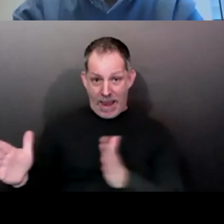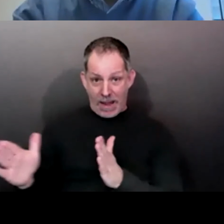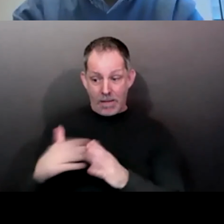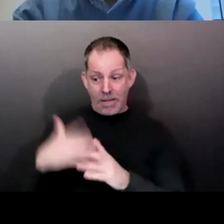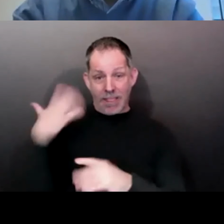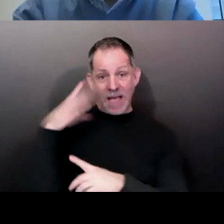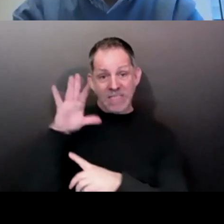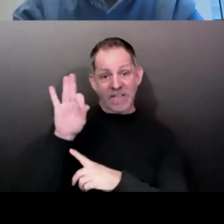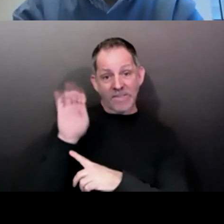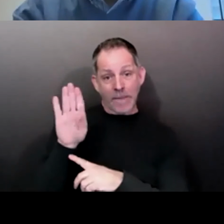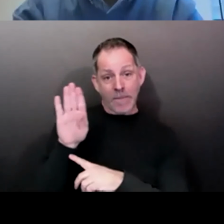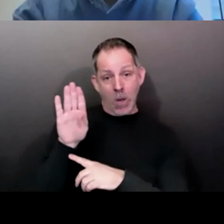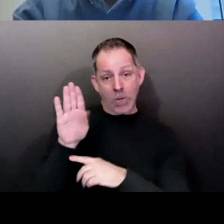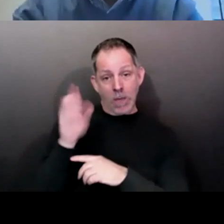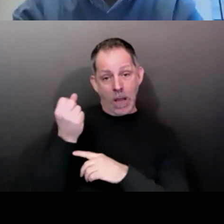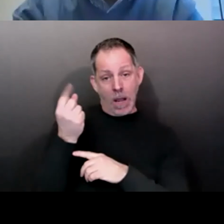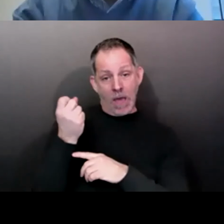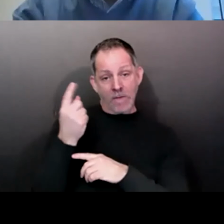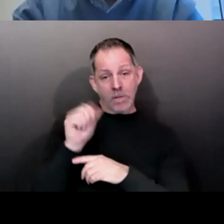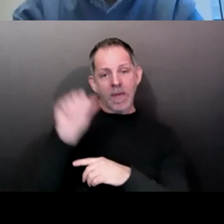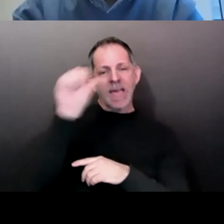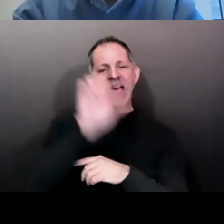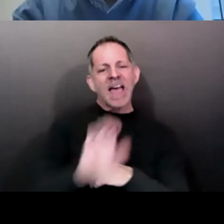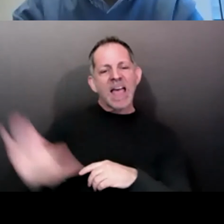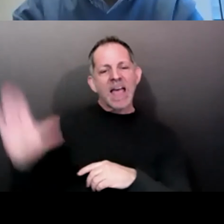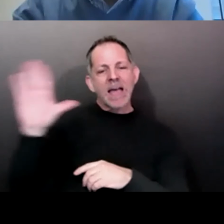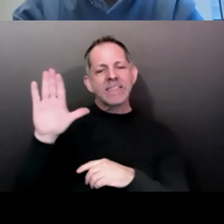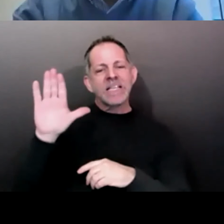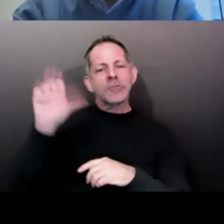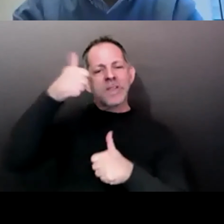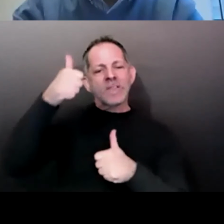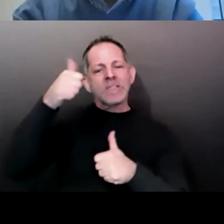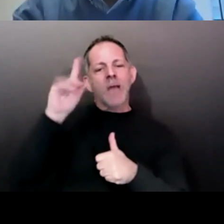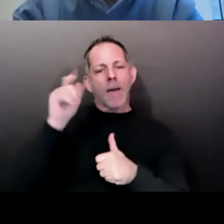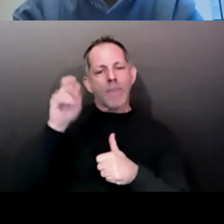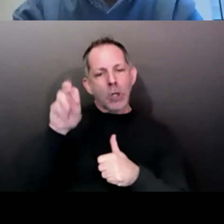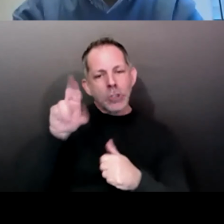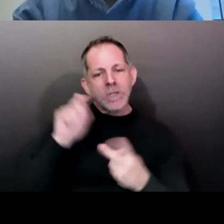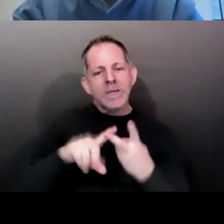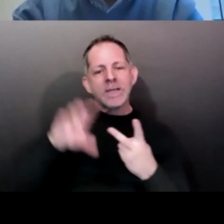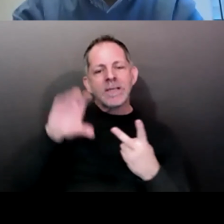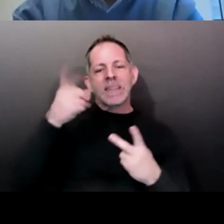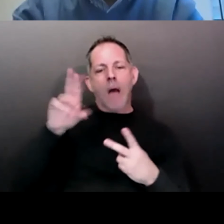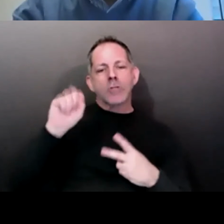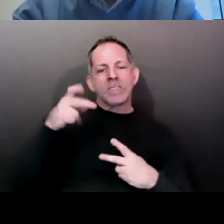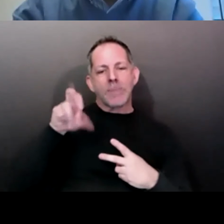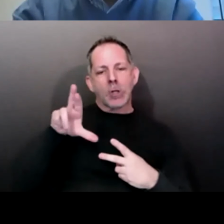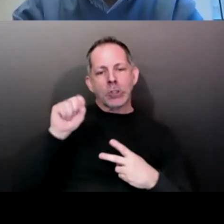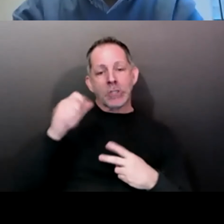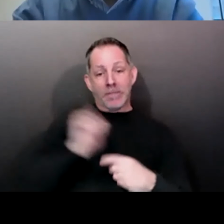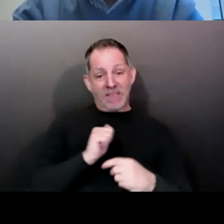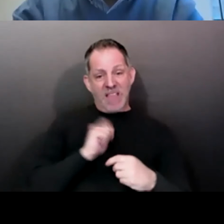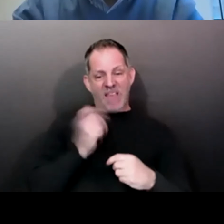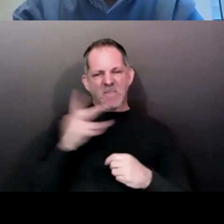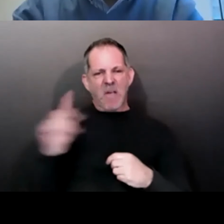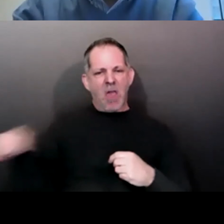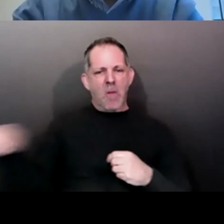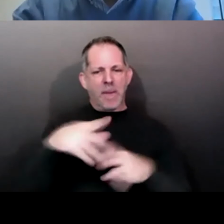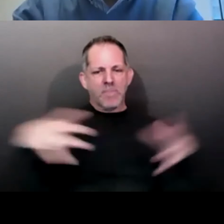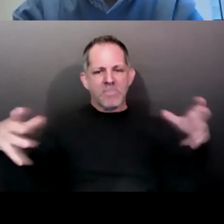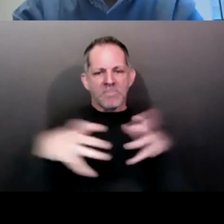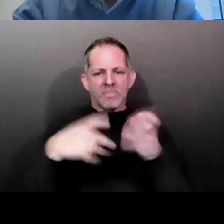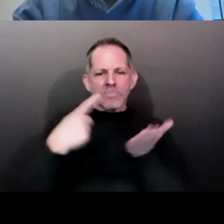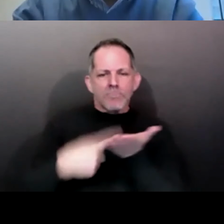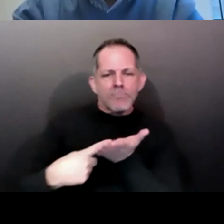Dr. Spitters, myself, and a number of others met with key community leaders who represent those communities that